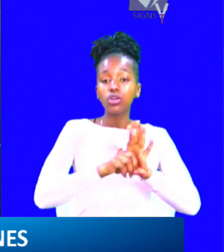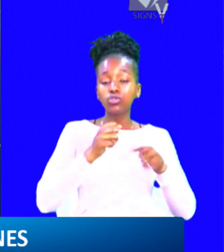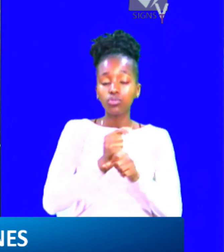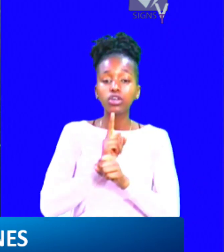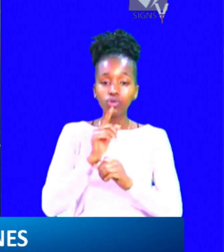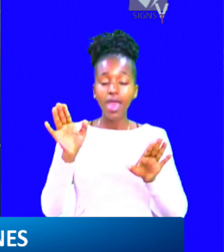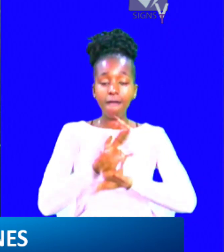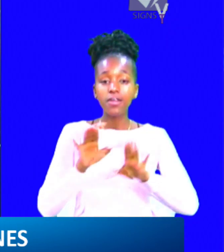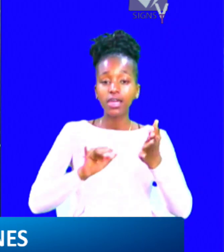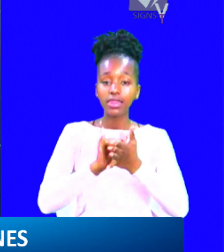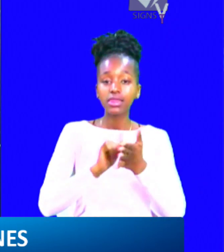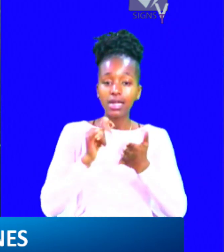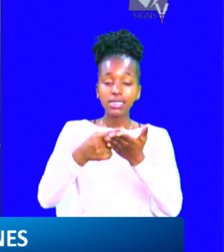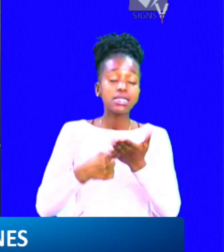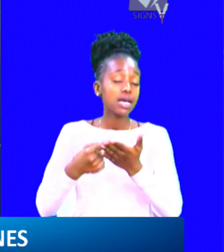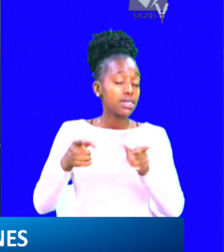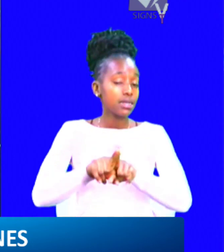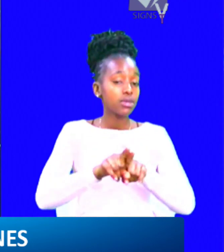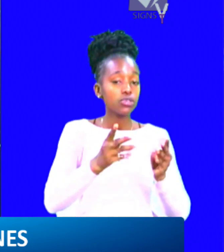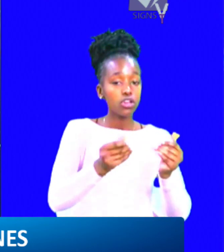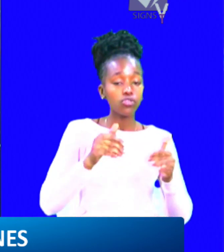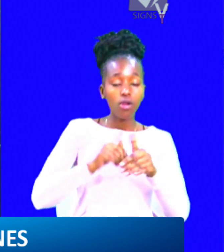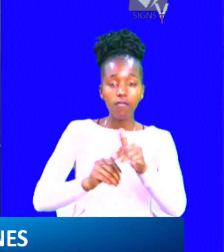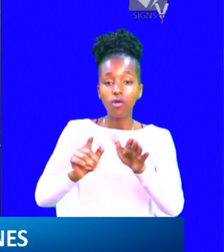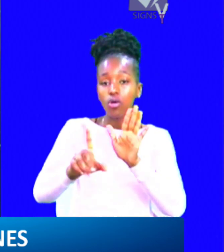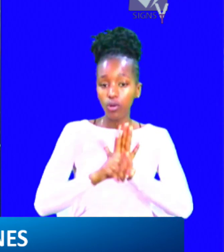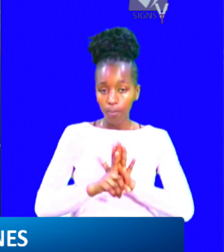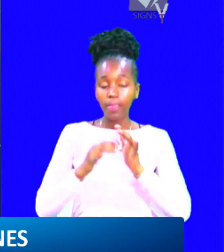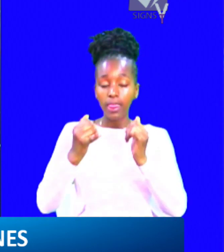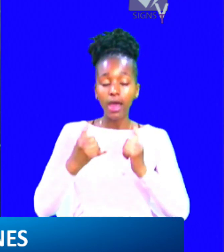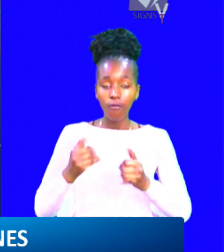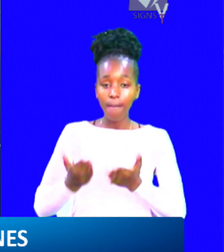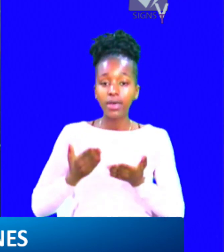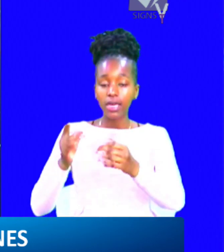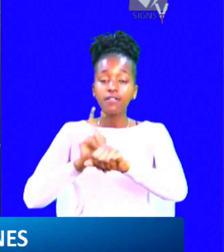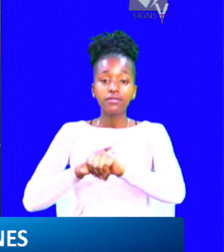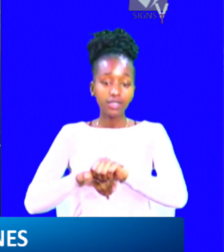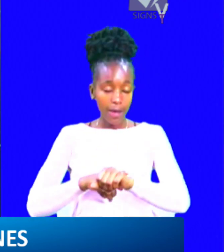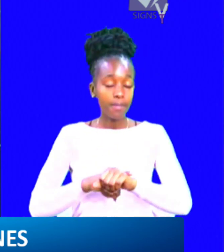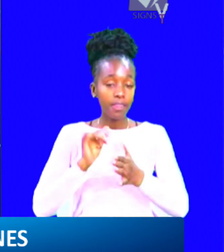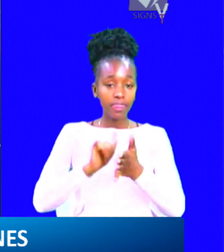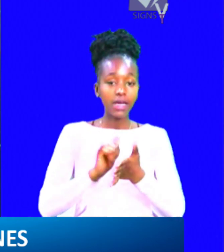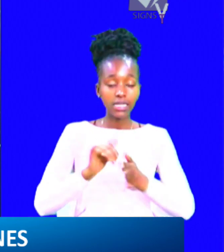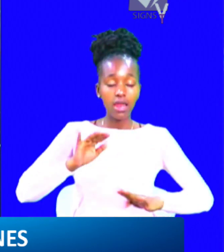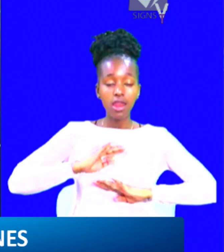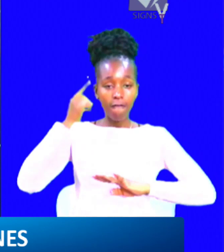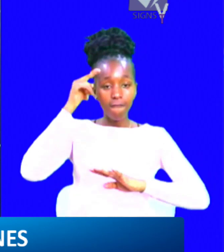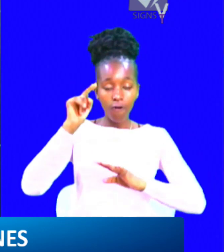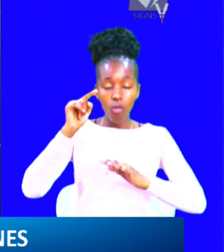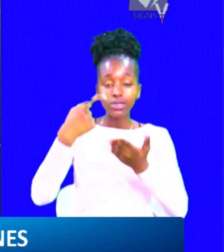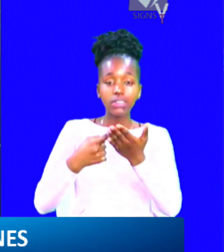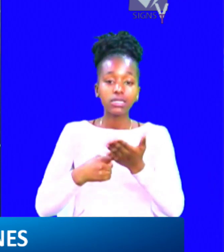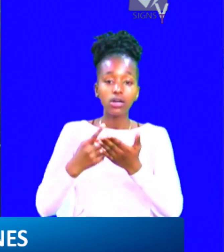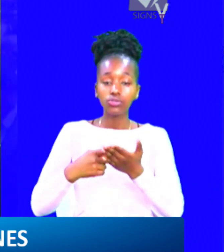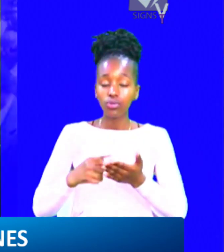deliberations and resolutions are backed by law, and also sets the timeline within which the talks must be